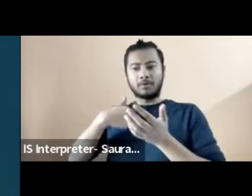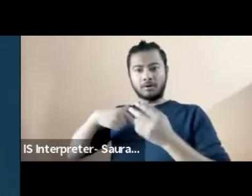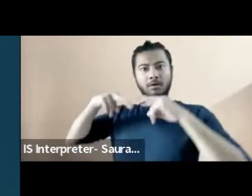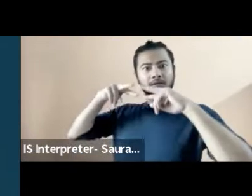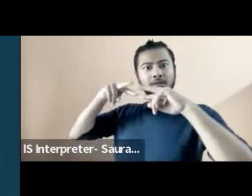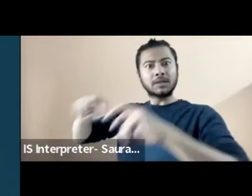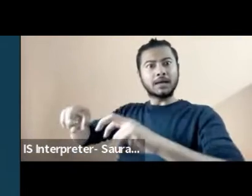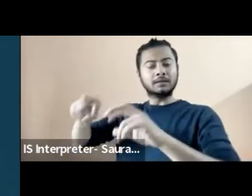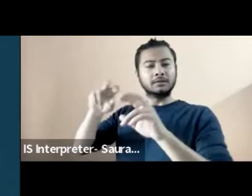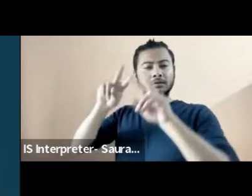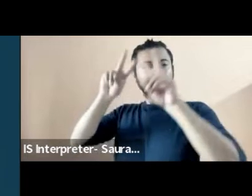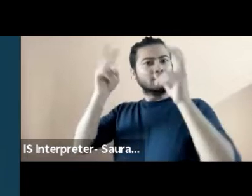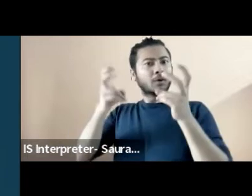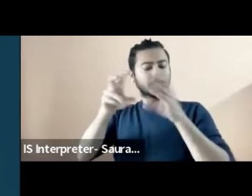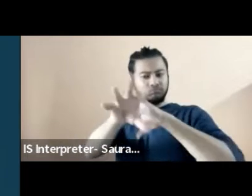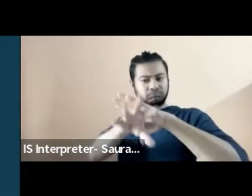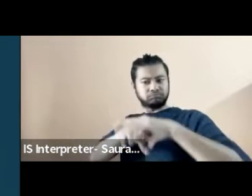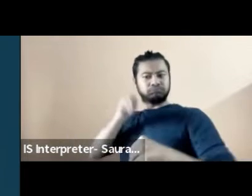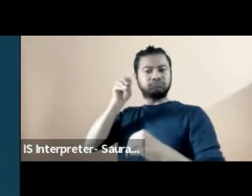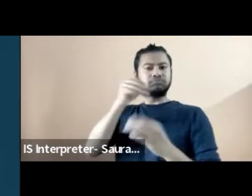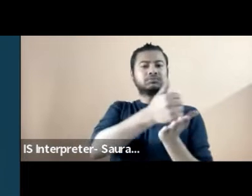formulated the seminars around the themes of